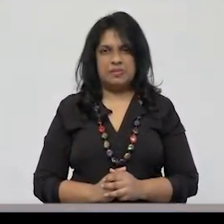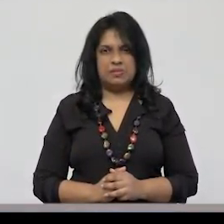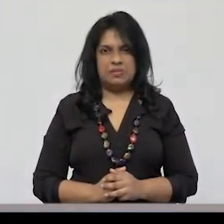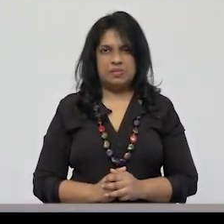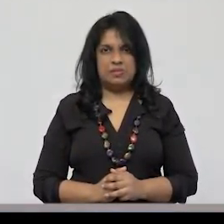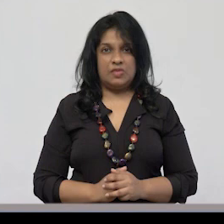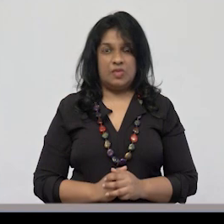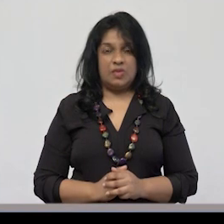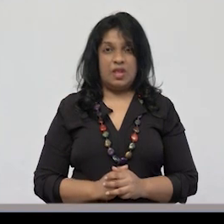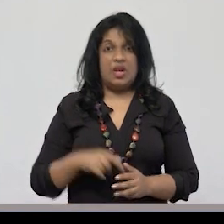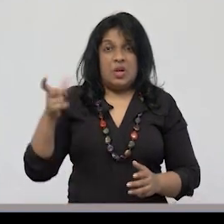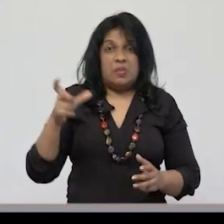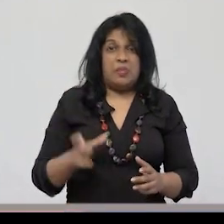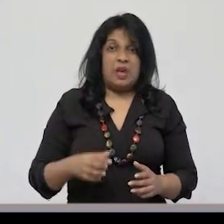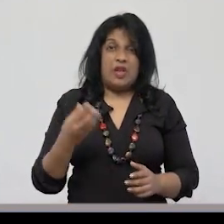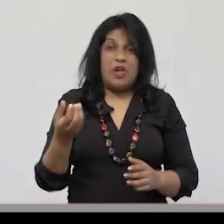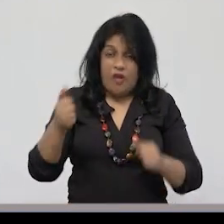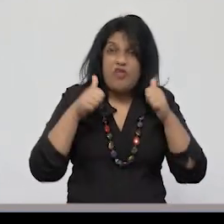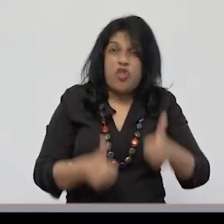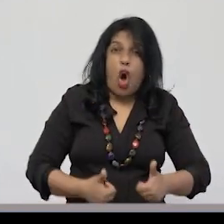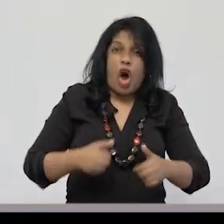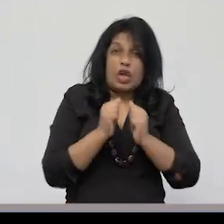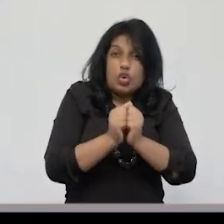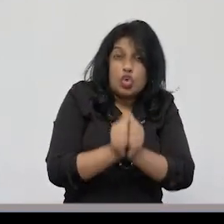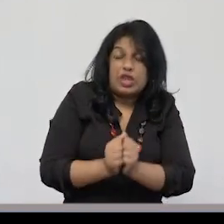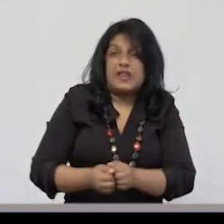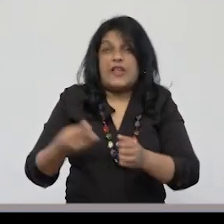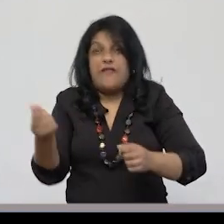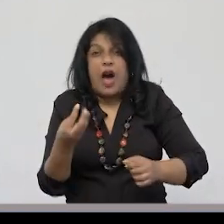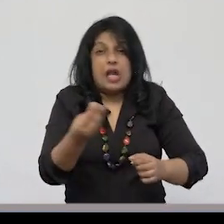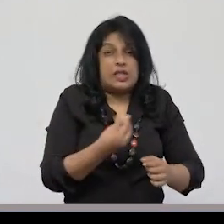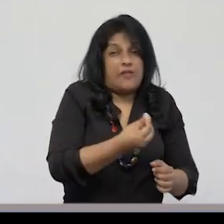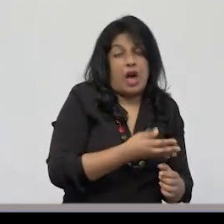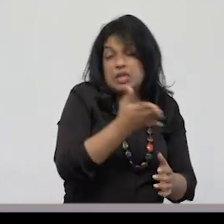to delay, let's do, let's go, let's get it all done, blam, blam, blam, blam, blam, blam, blam.